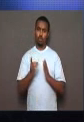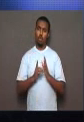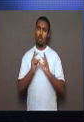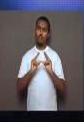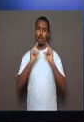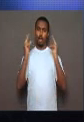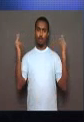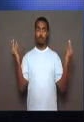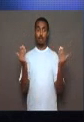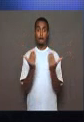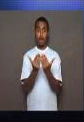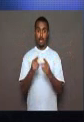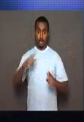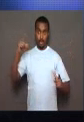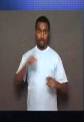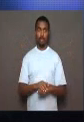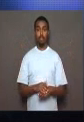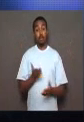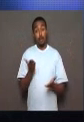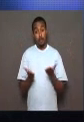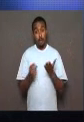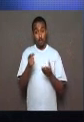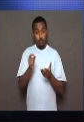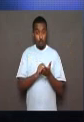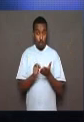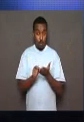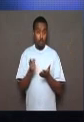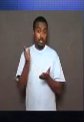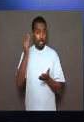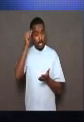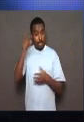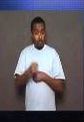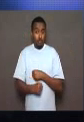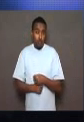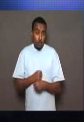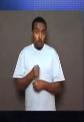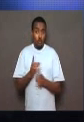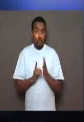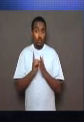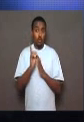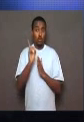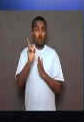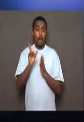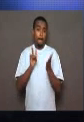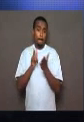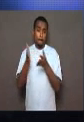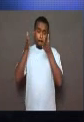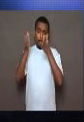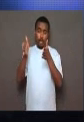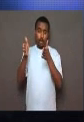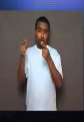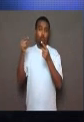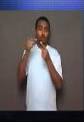raise a large family. Maybe you wrote that he worries that his children will not